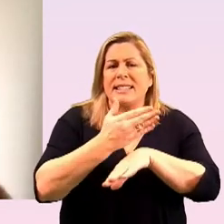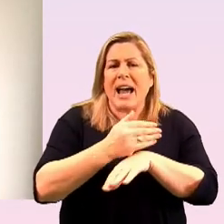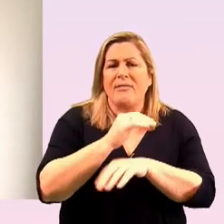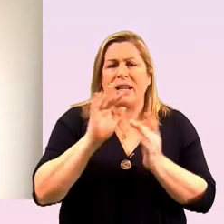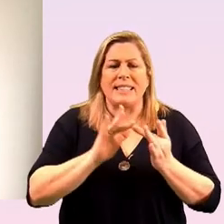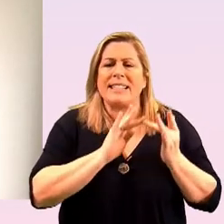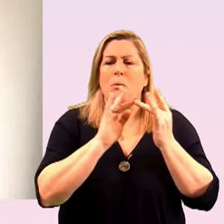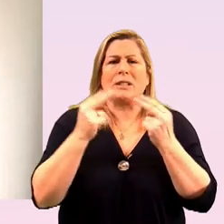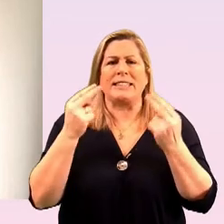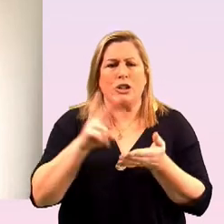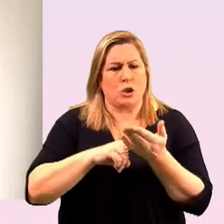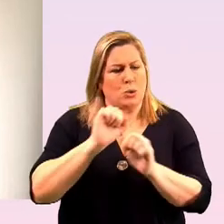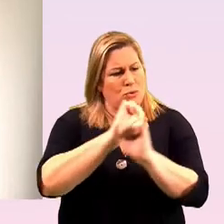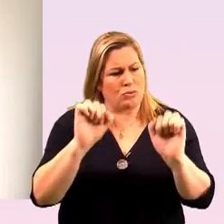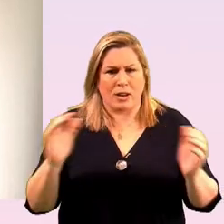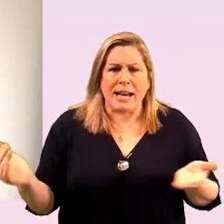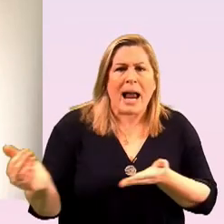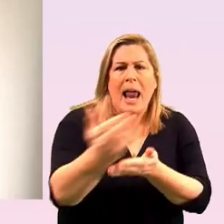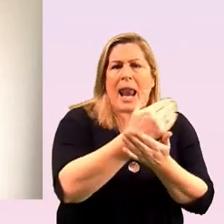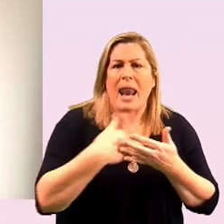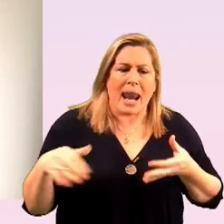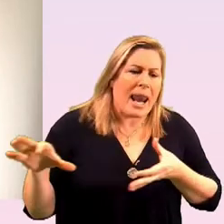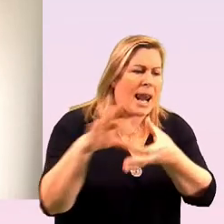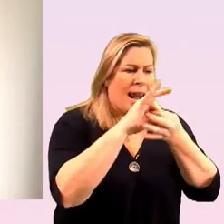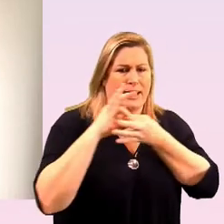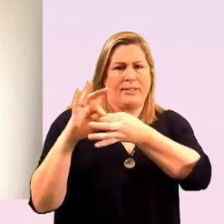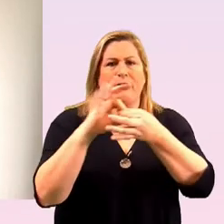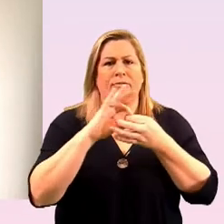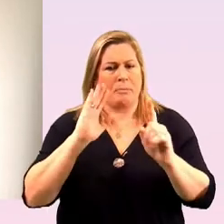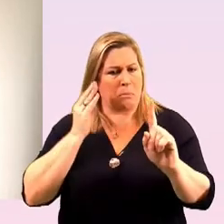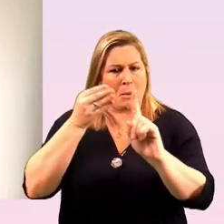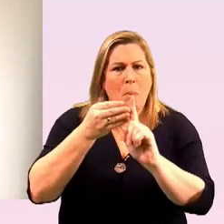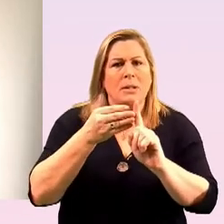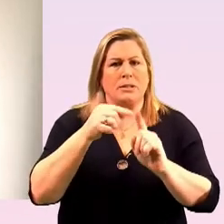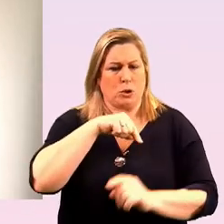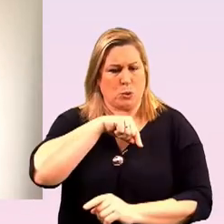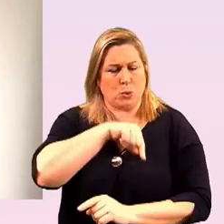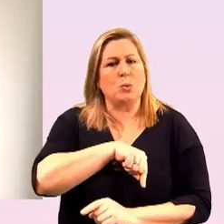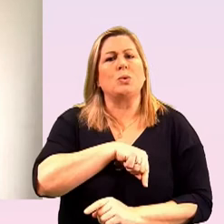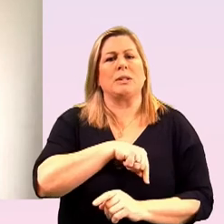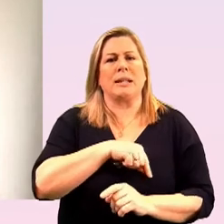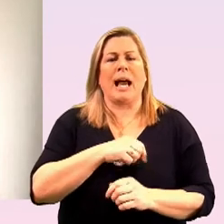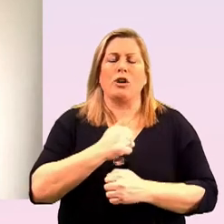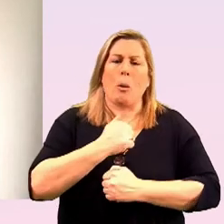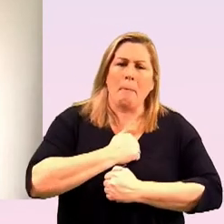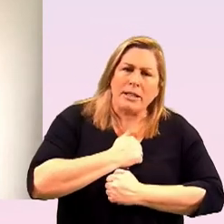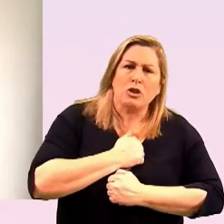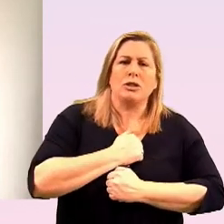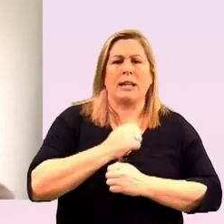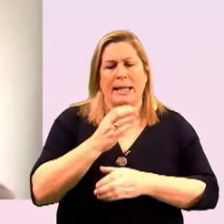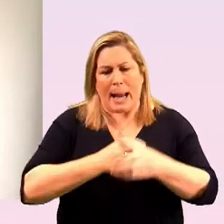collective sense of purpose and duty and their collective sense of compassion and